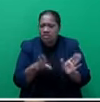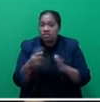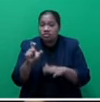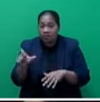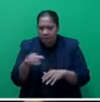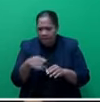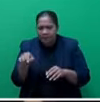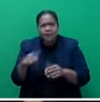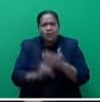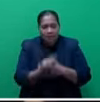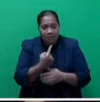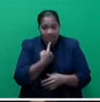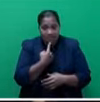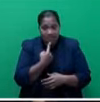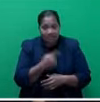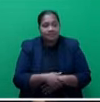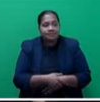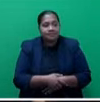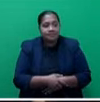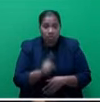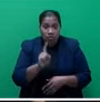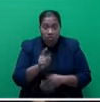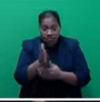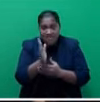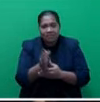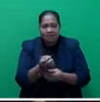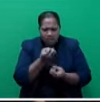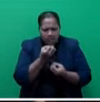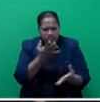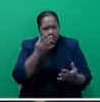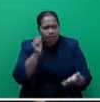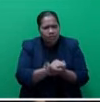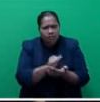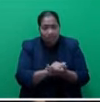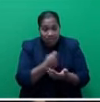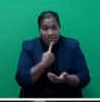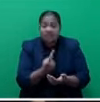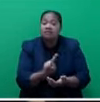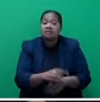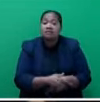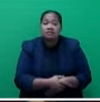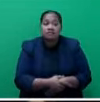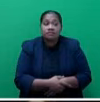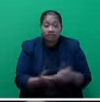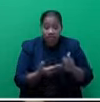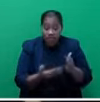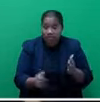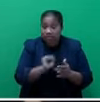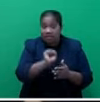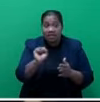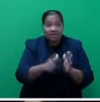Mr. Speaker, made that point very well. I mean, she said that during their time, and